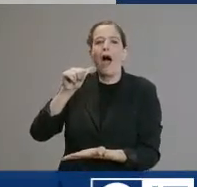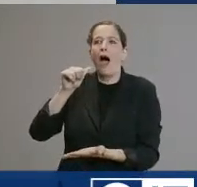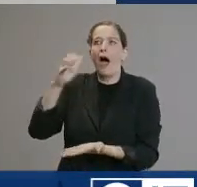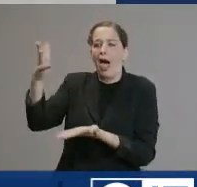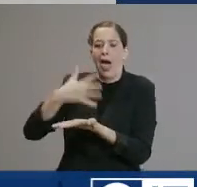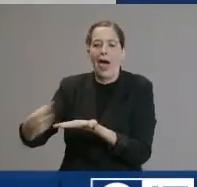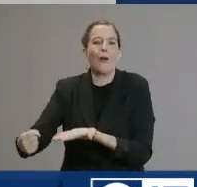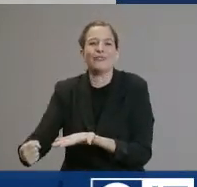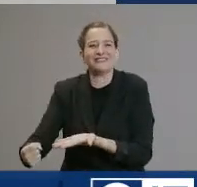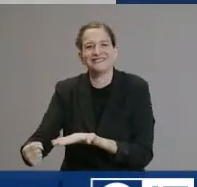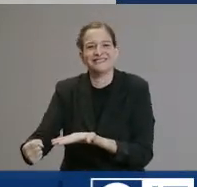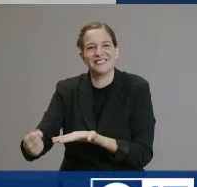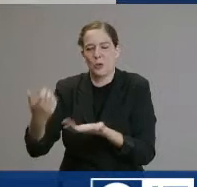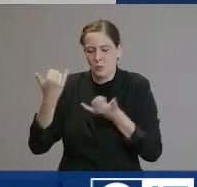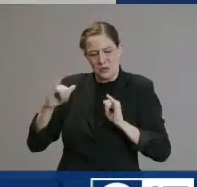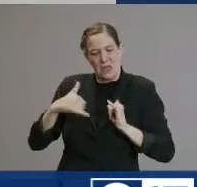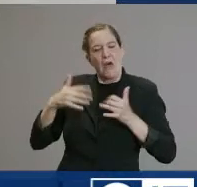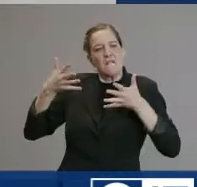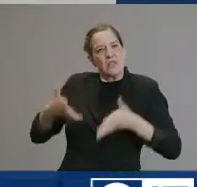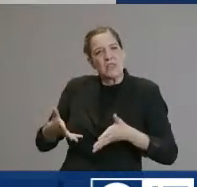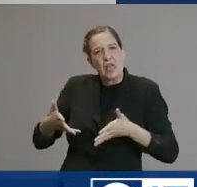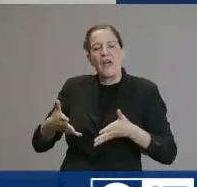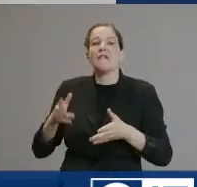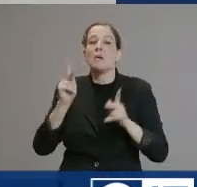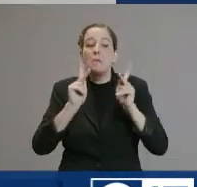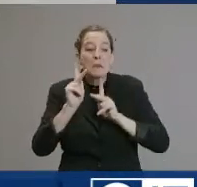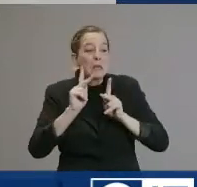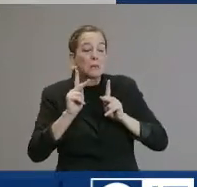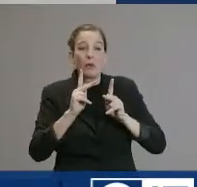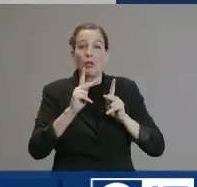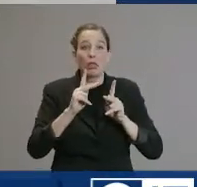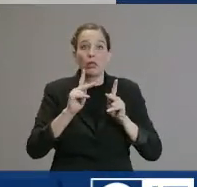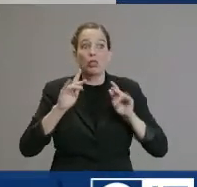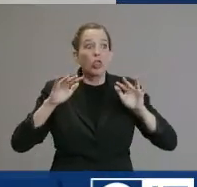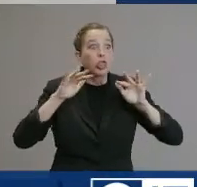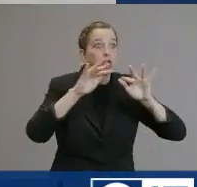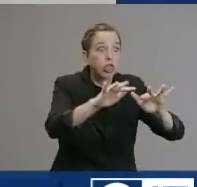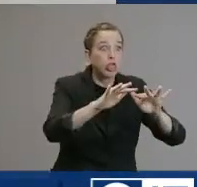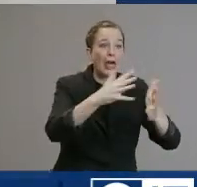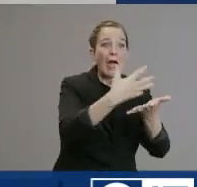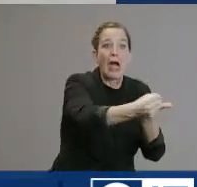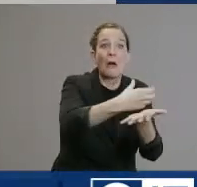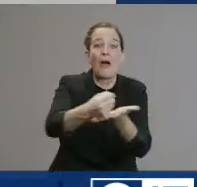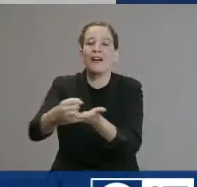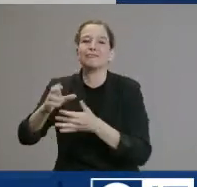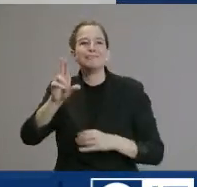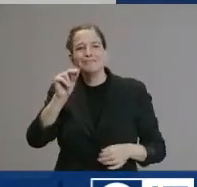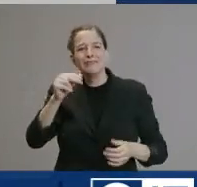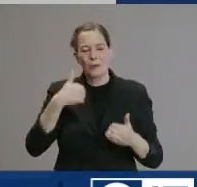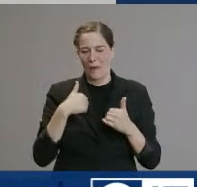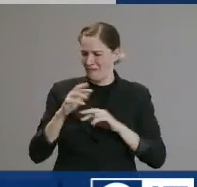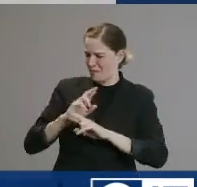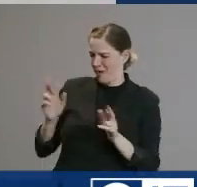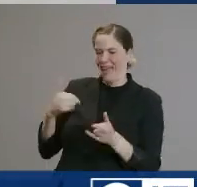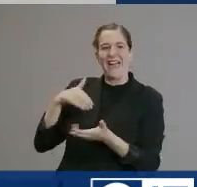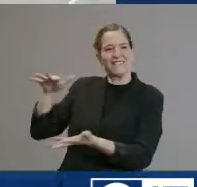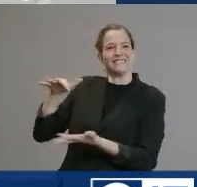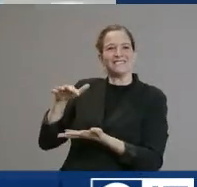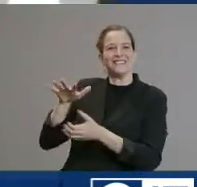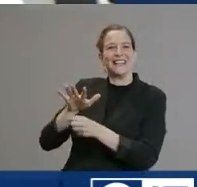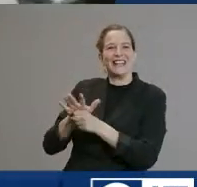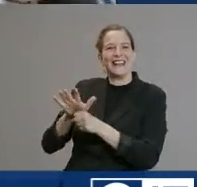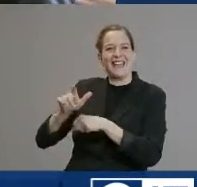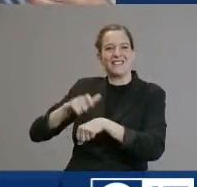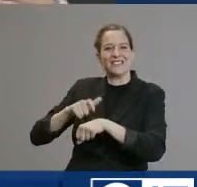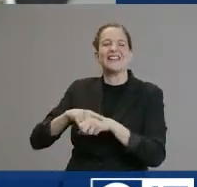the capacity for the tests. Meaning that we have supply. So this began with healthcare workers